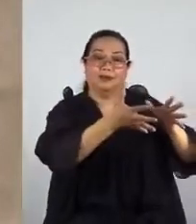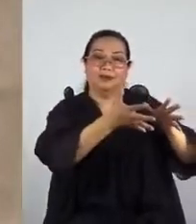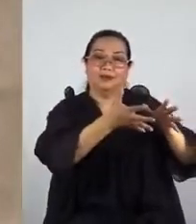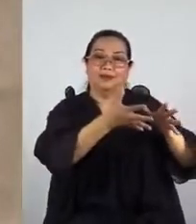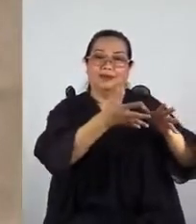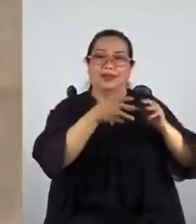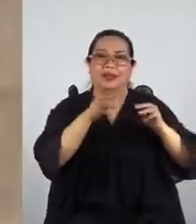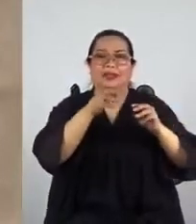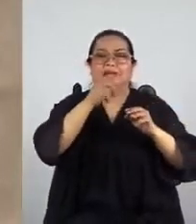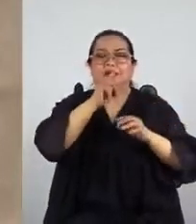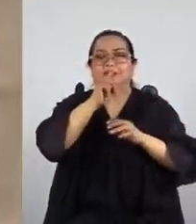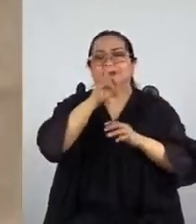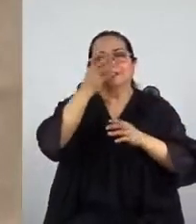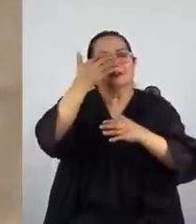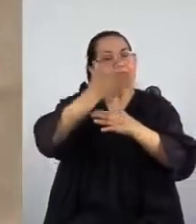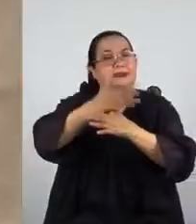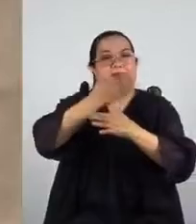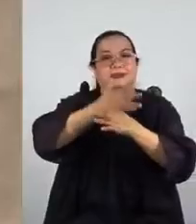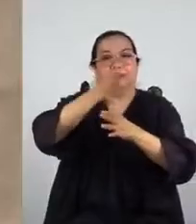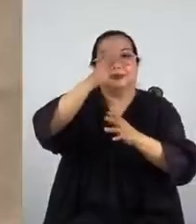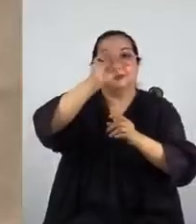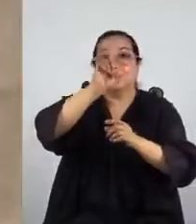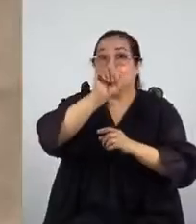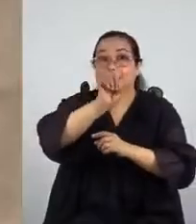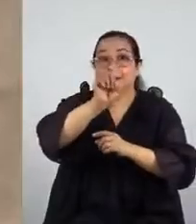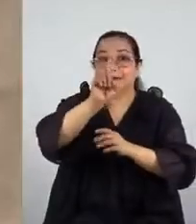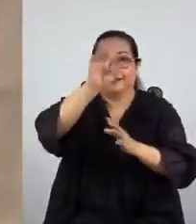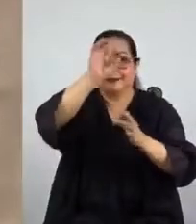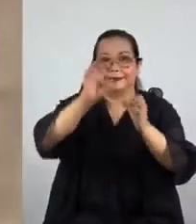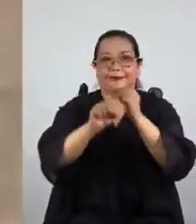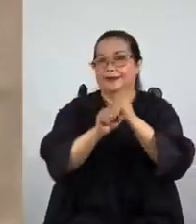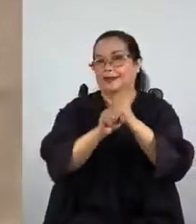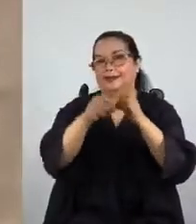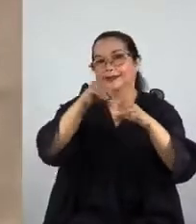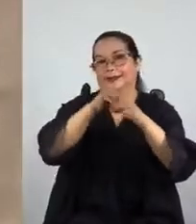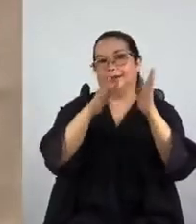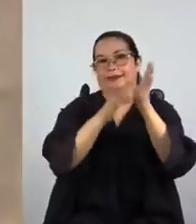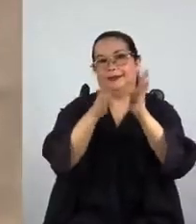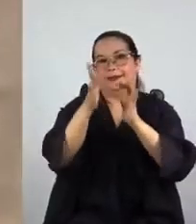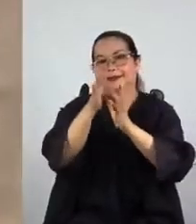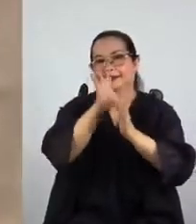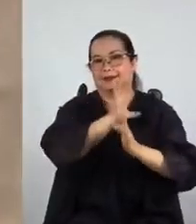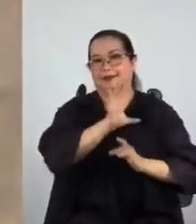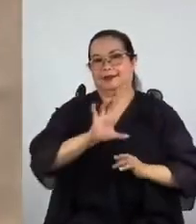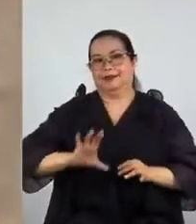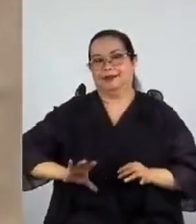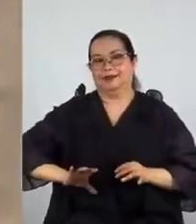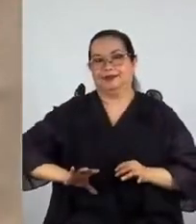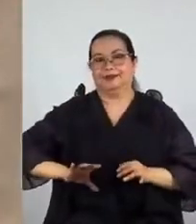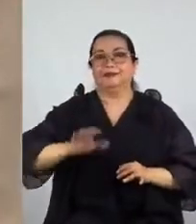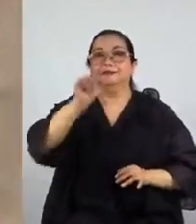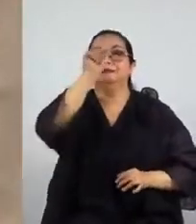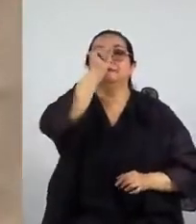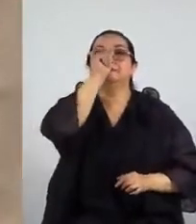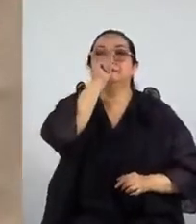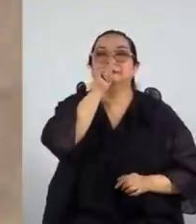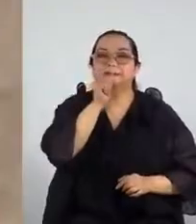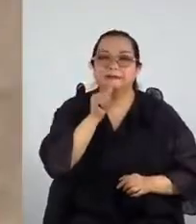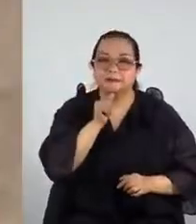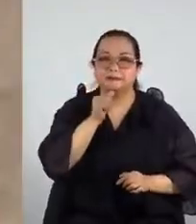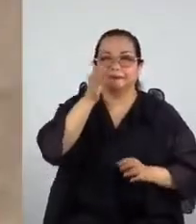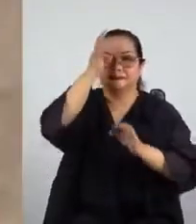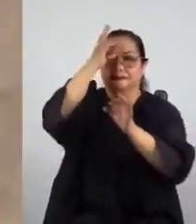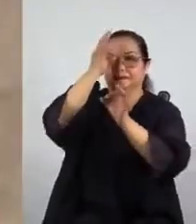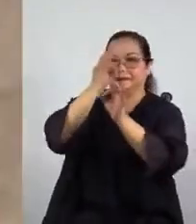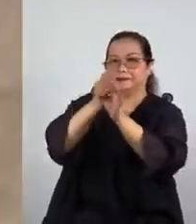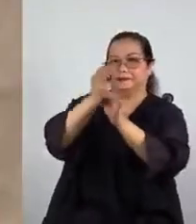immovable mountains of encumbrances by trusting in Jesus and enduring with faith in Him